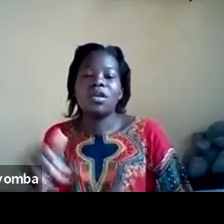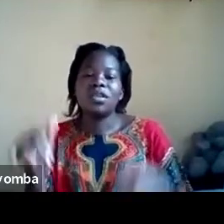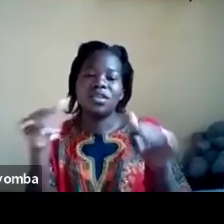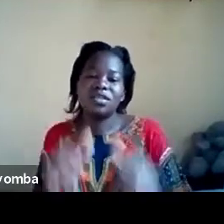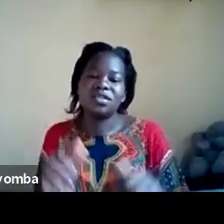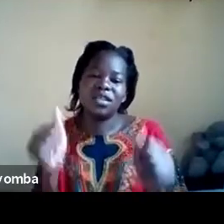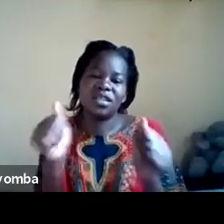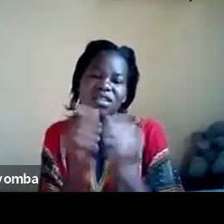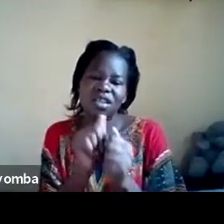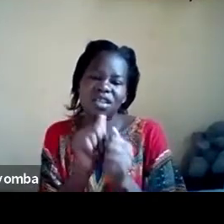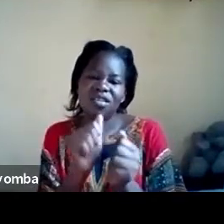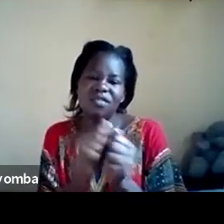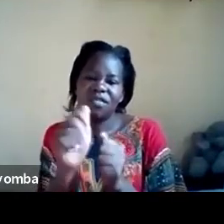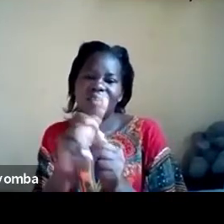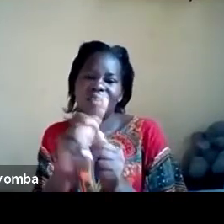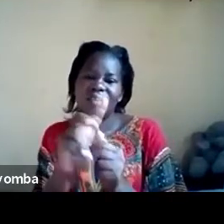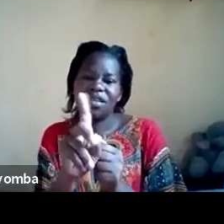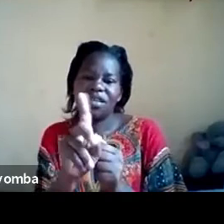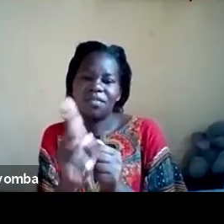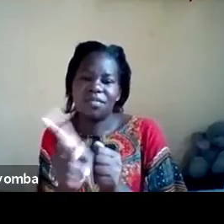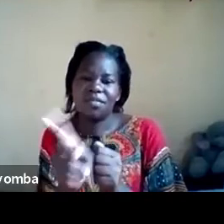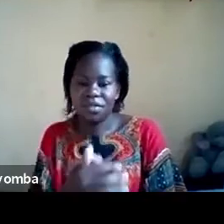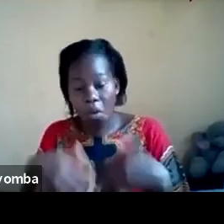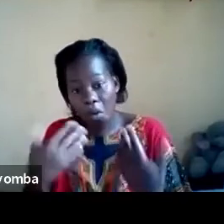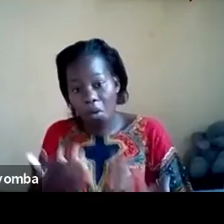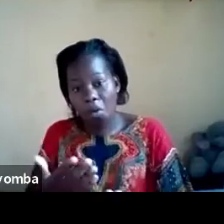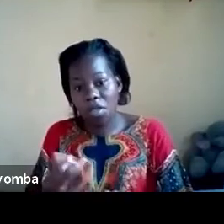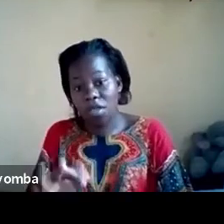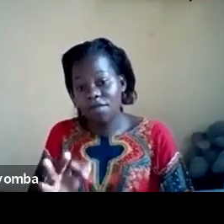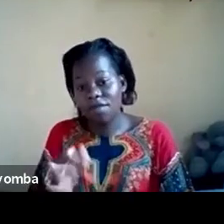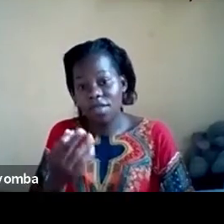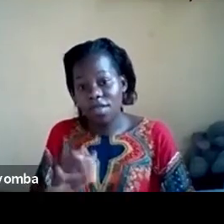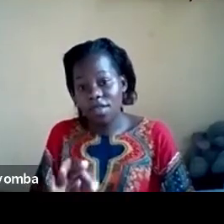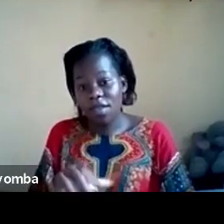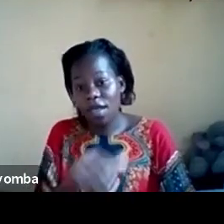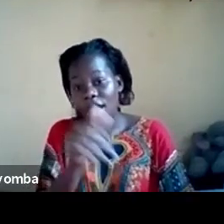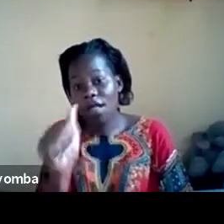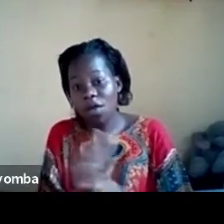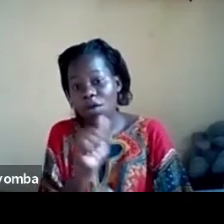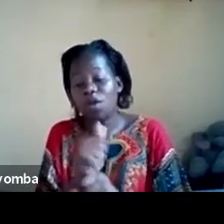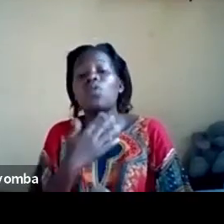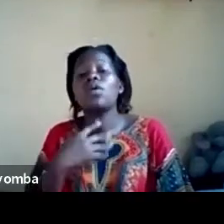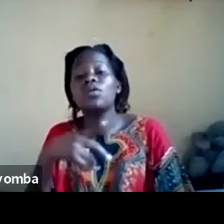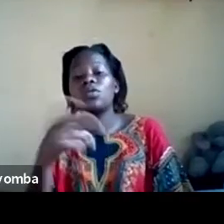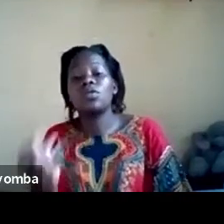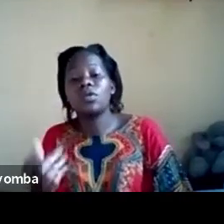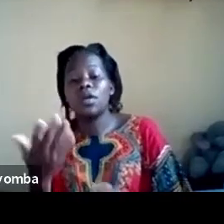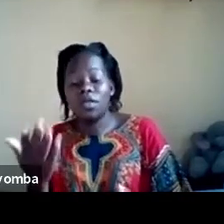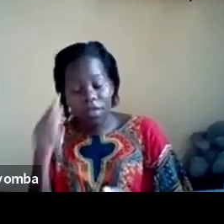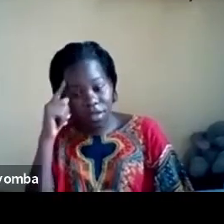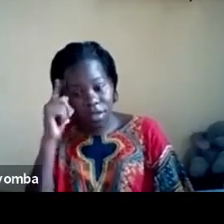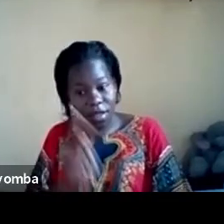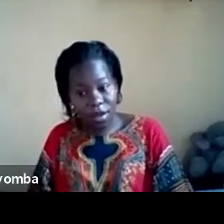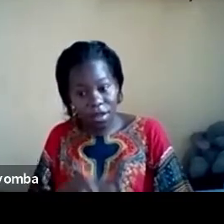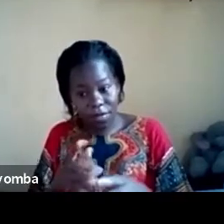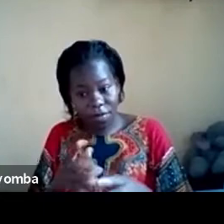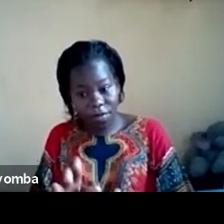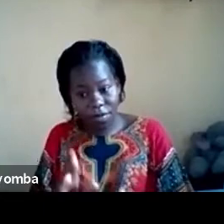20 minutes behind, or if you have other commitments and you want to leave, I think the time is up. At 11, we